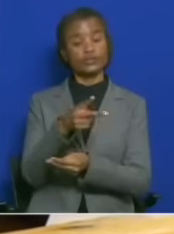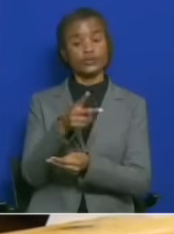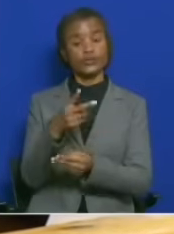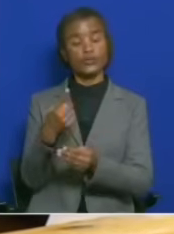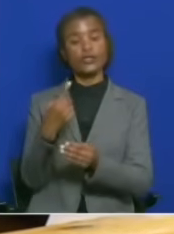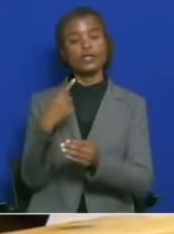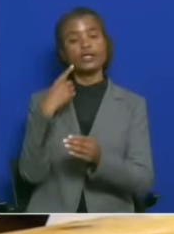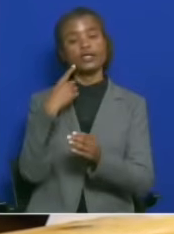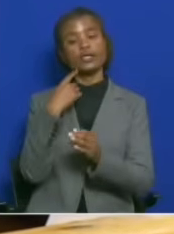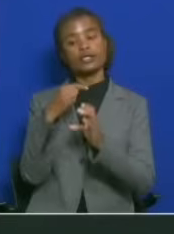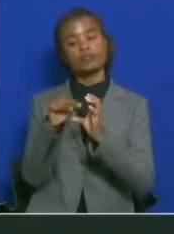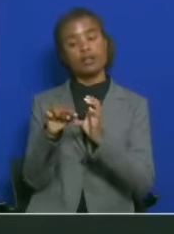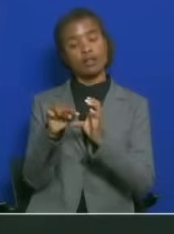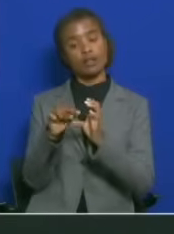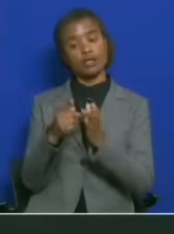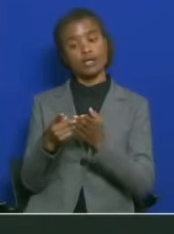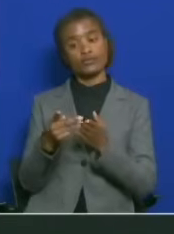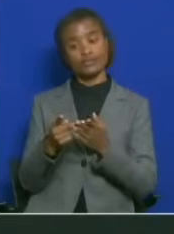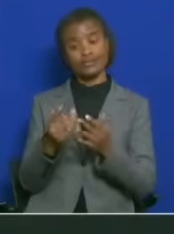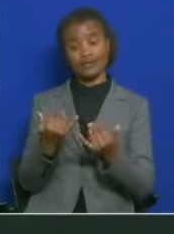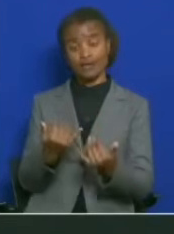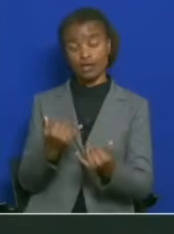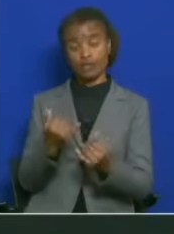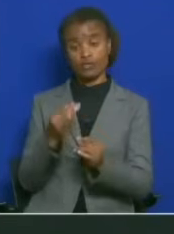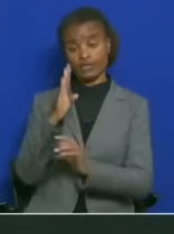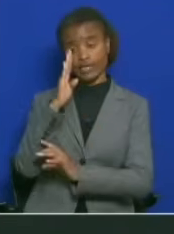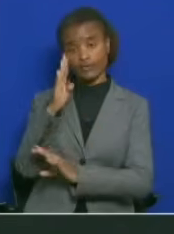General Khan and Mr. Molefe.